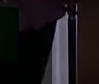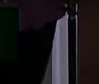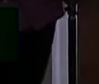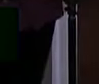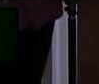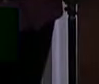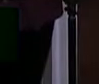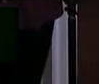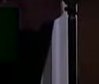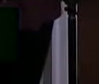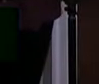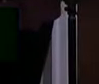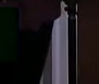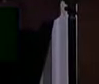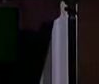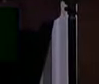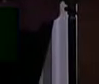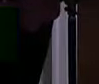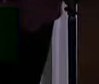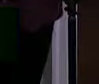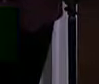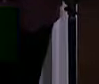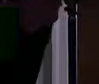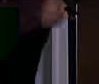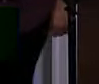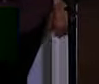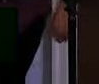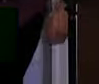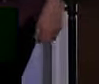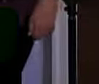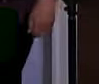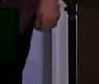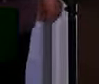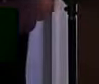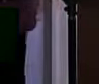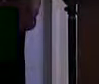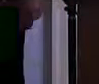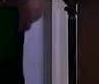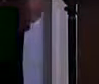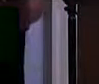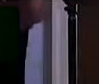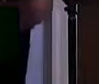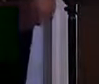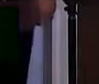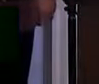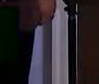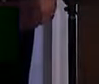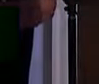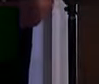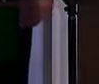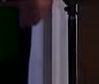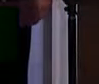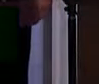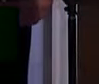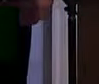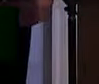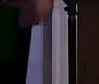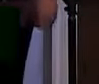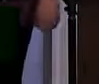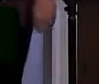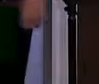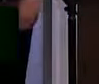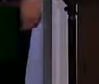activists. And you're doing something that's going to be propelling our movement to the next level. The responsibility is absolutely terrifying.